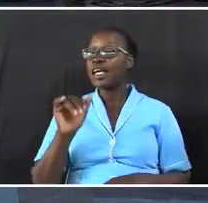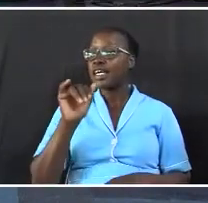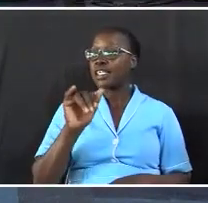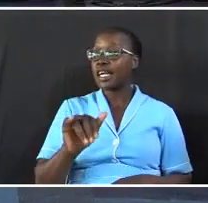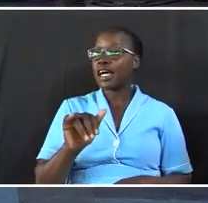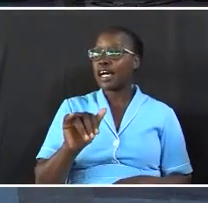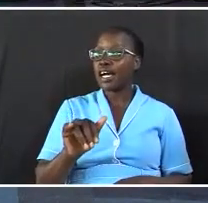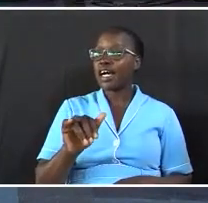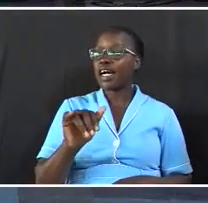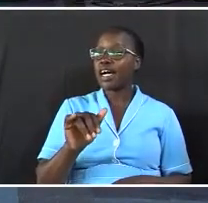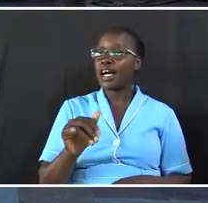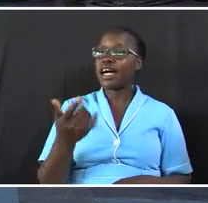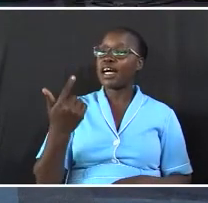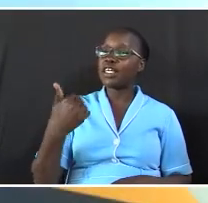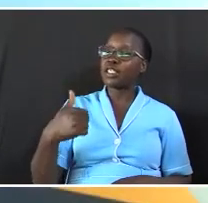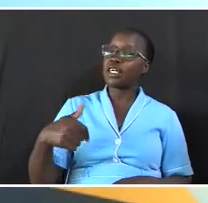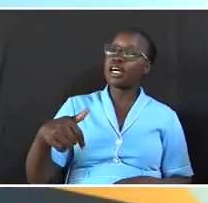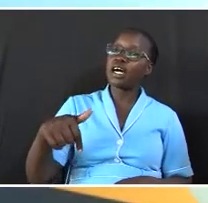us.